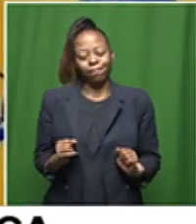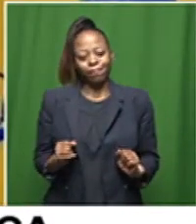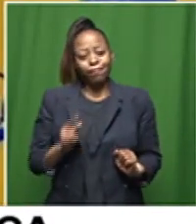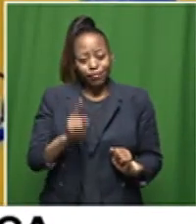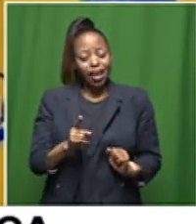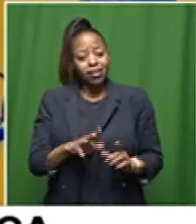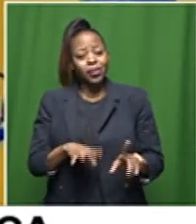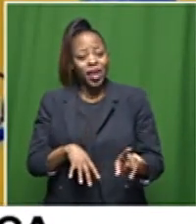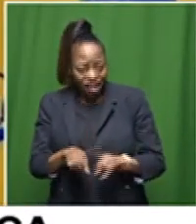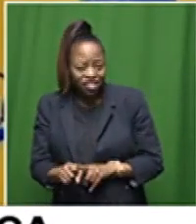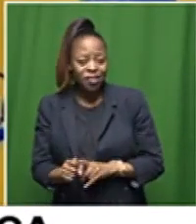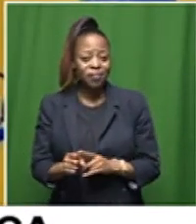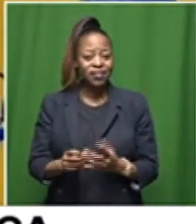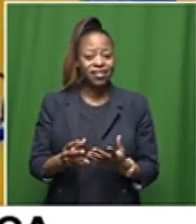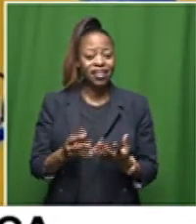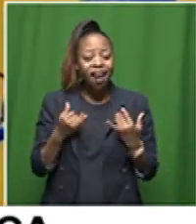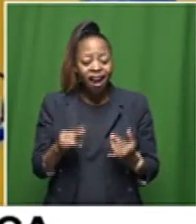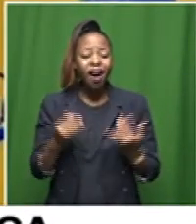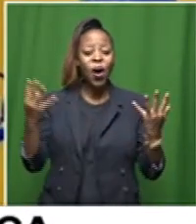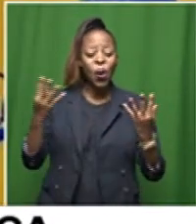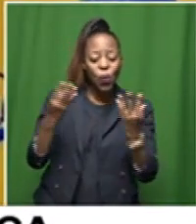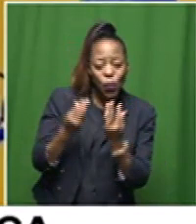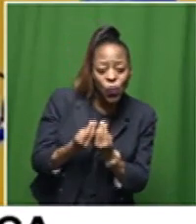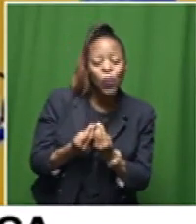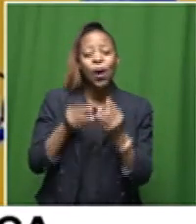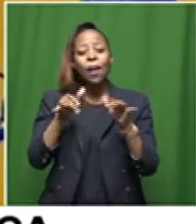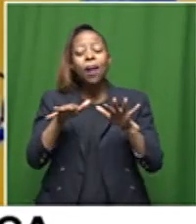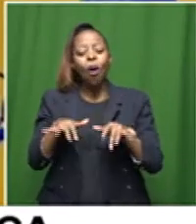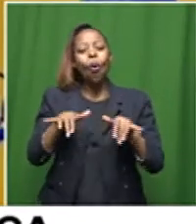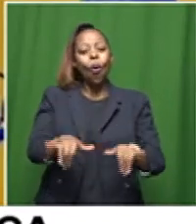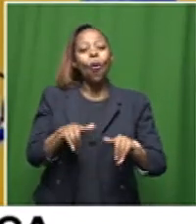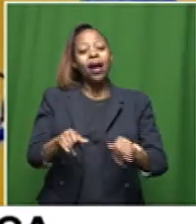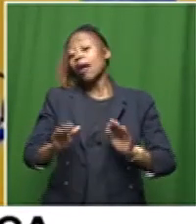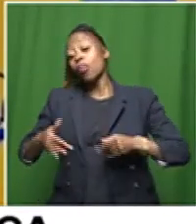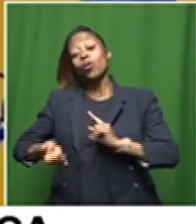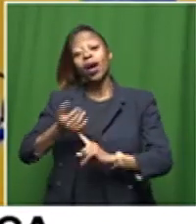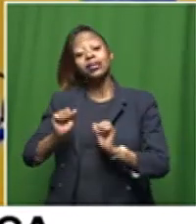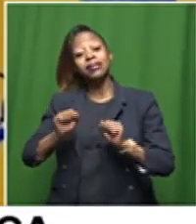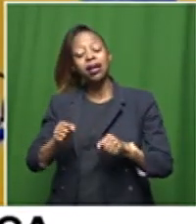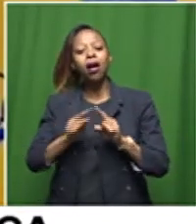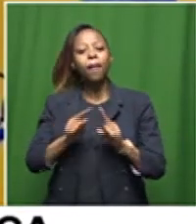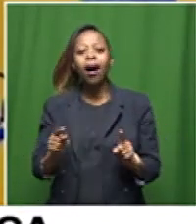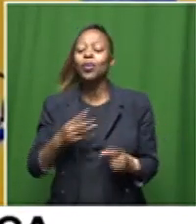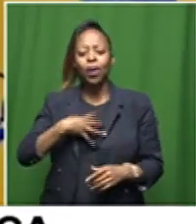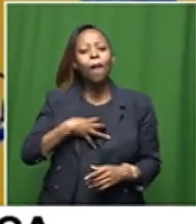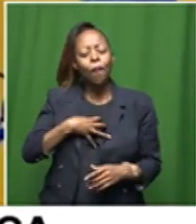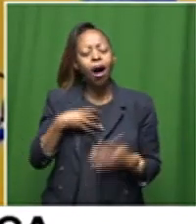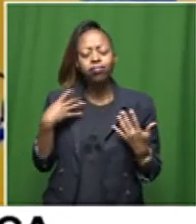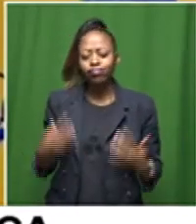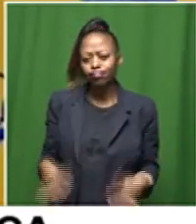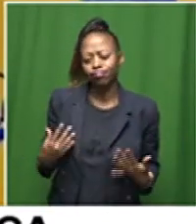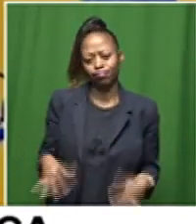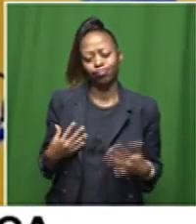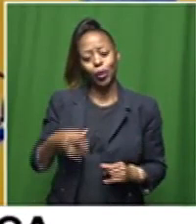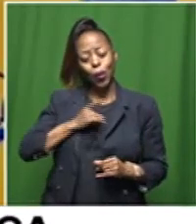a dent in trying to. We have not yet achieved what we want to achieve, but we are really proud of